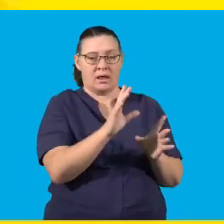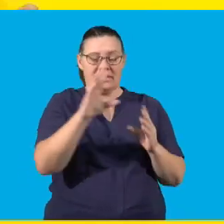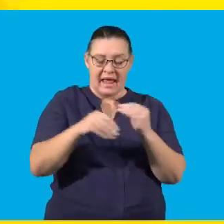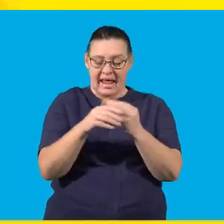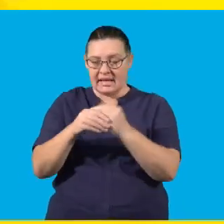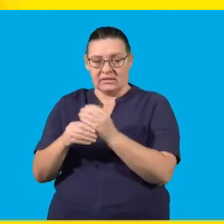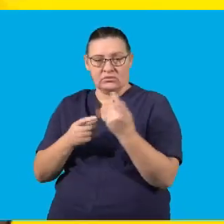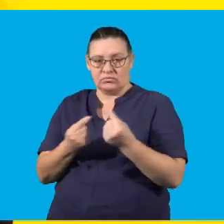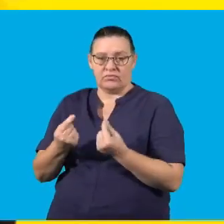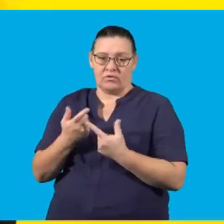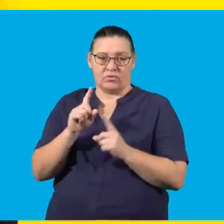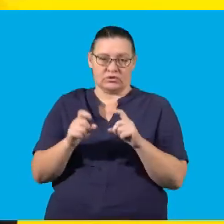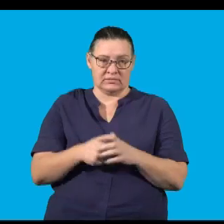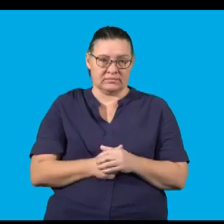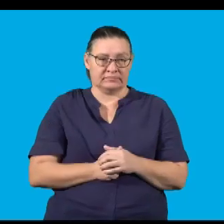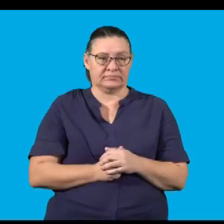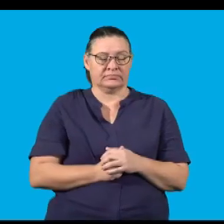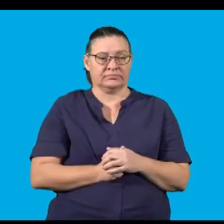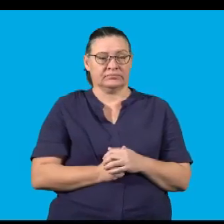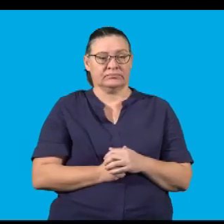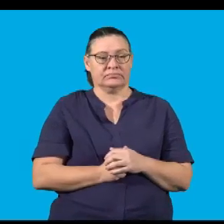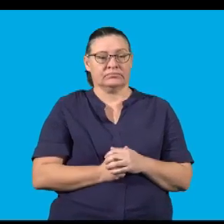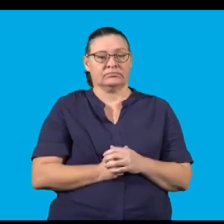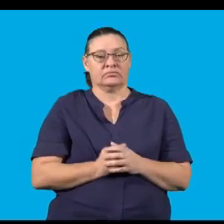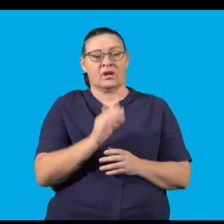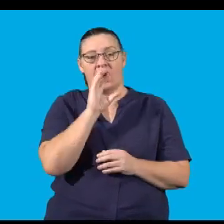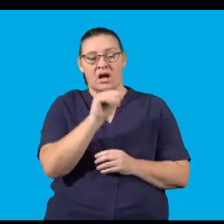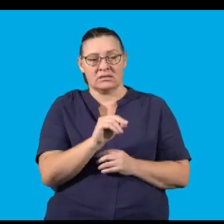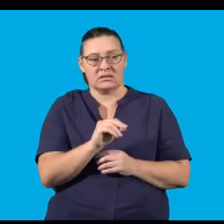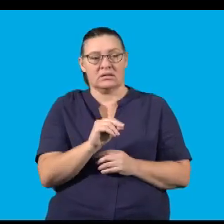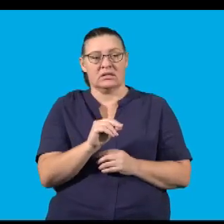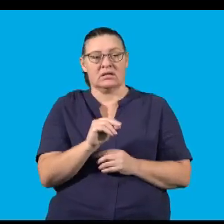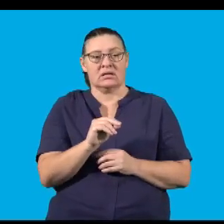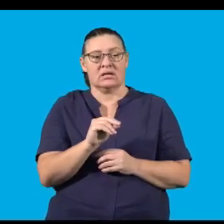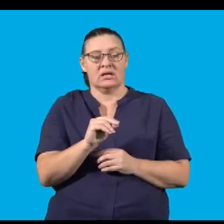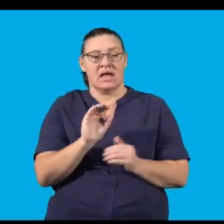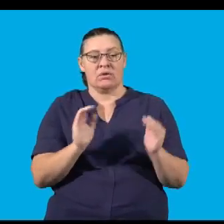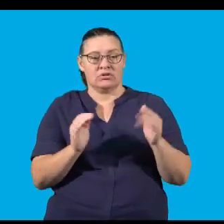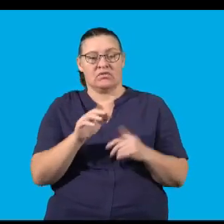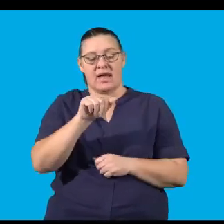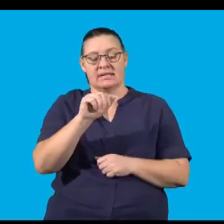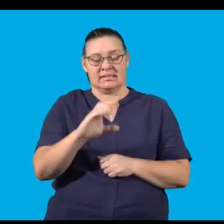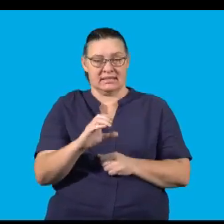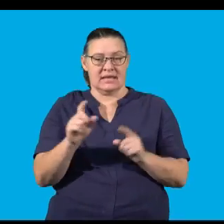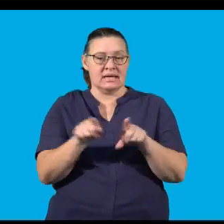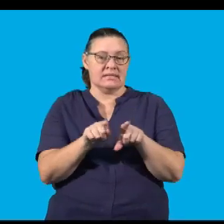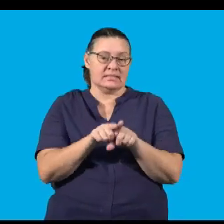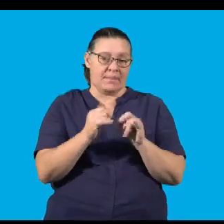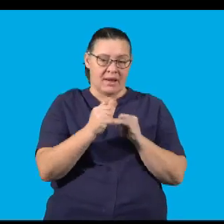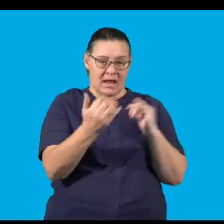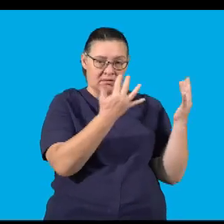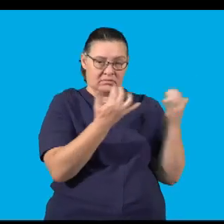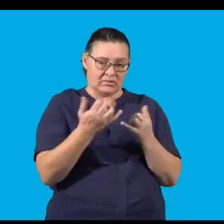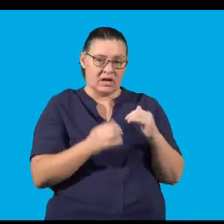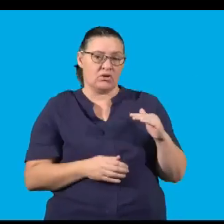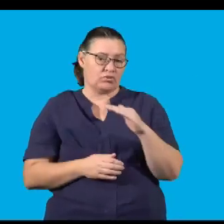to analytical geometry questions. Now they ask us to work out the equation of AC. So we're working on the same line that